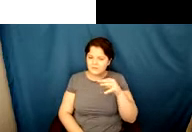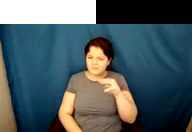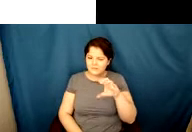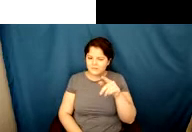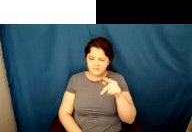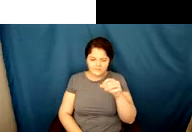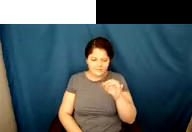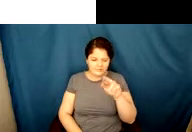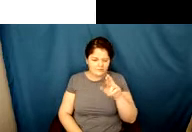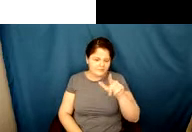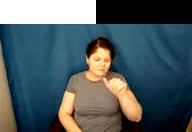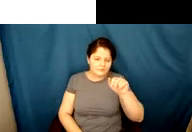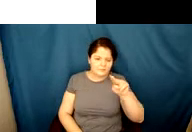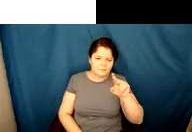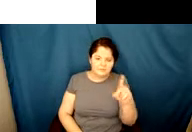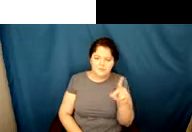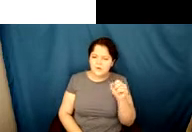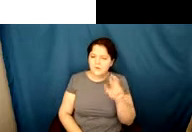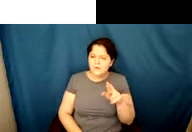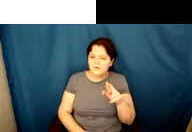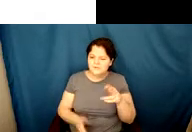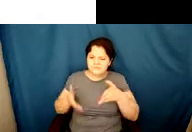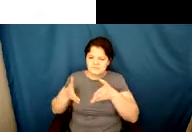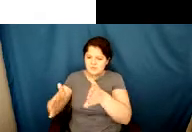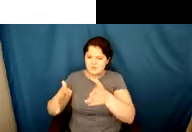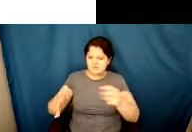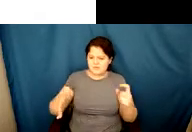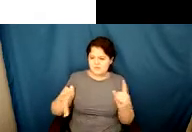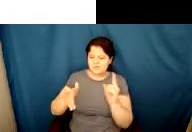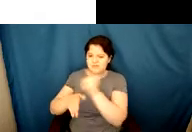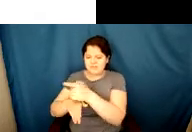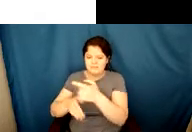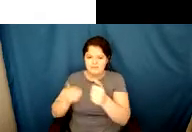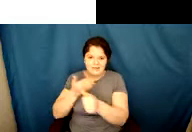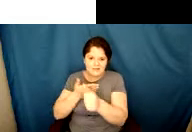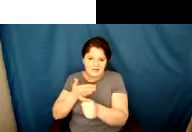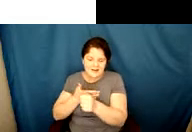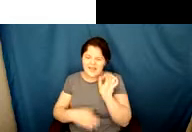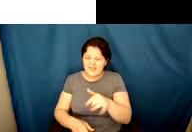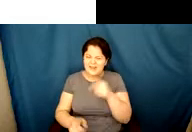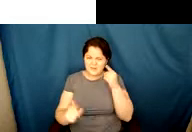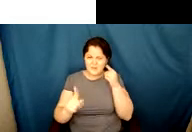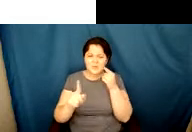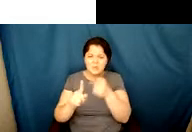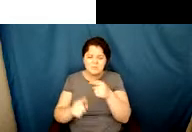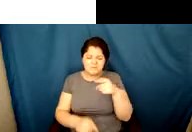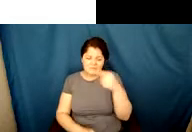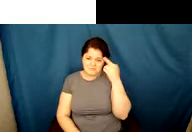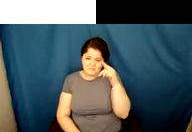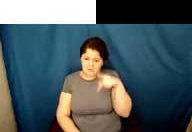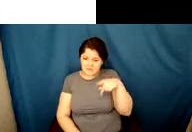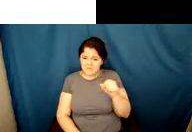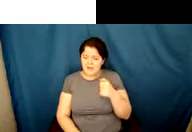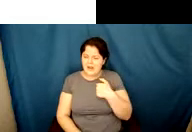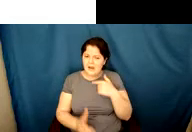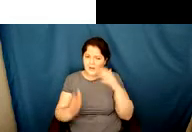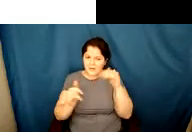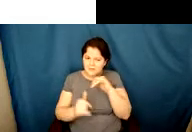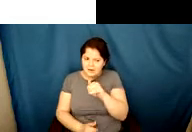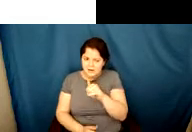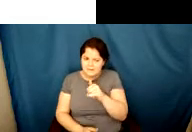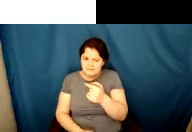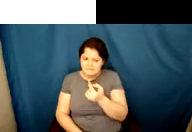a dangerous way. So it's definitely a goal of both Port Authority, and I hope I'm not speaking out of turn, Ben,